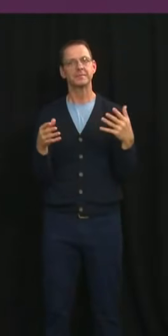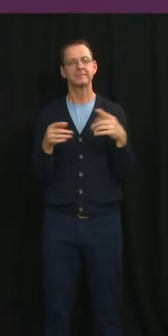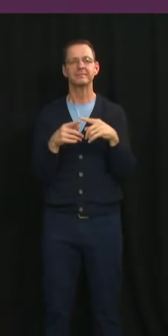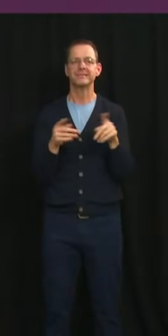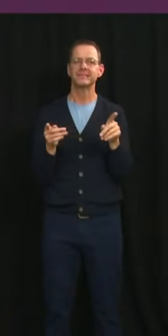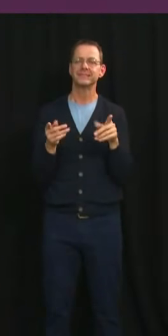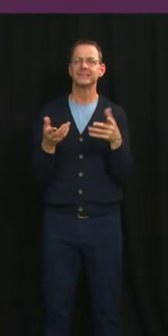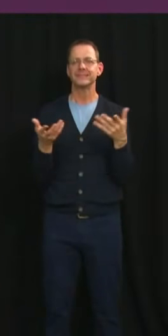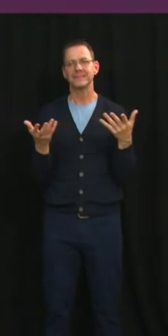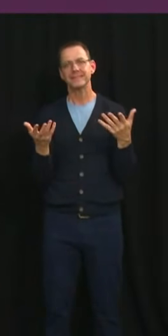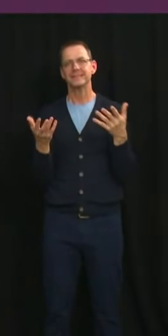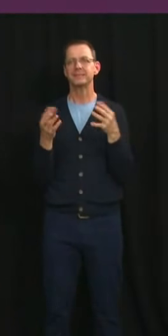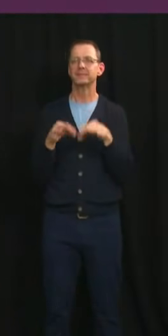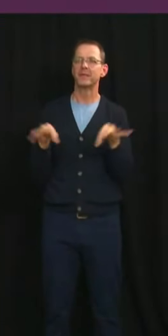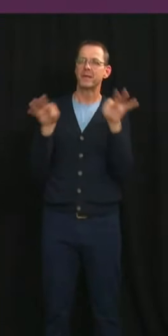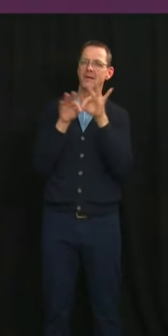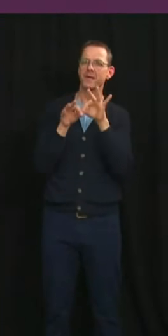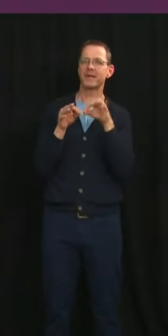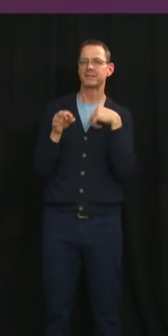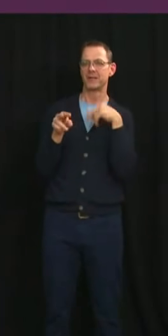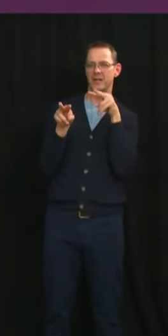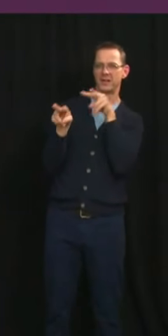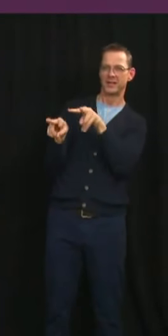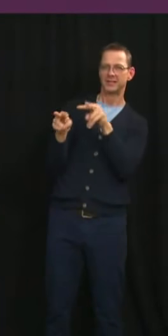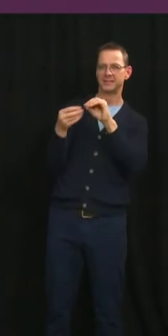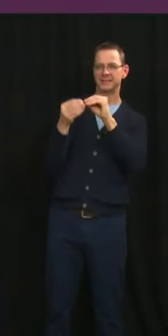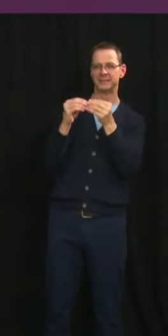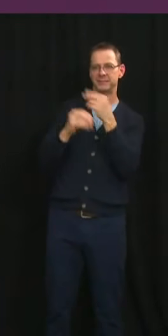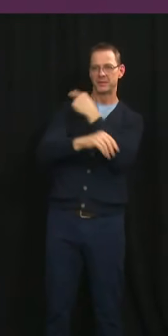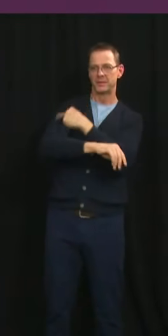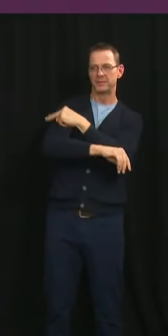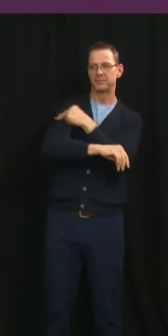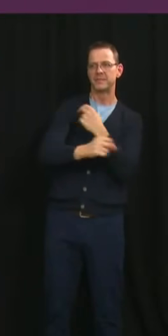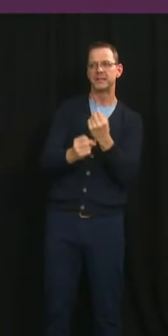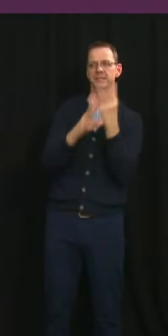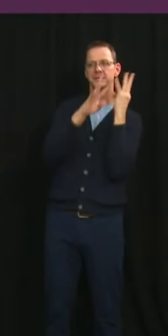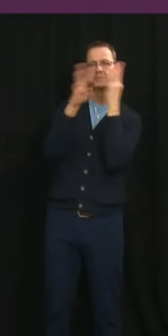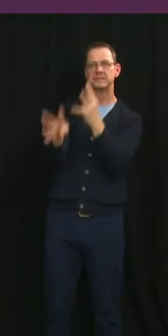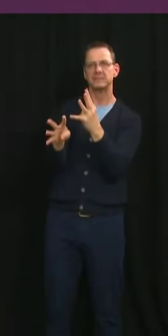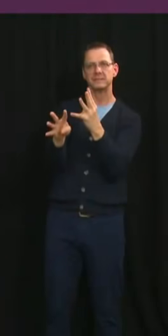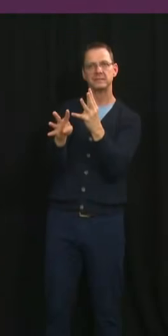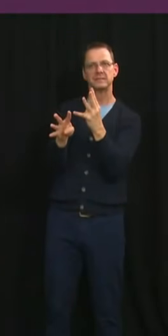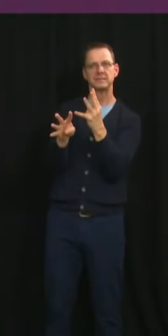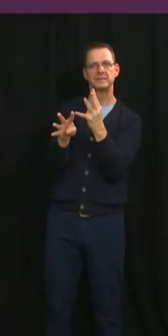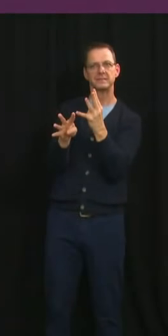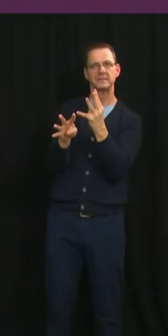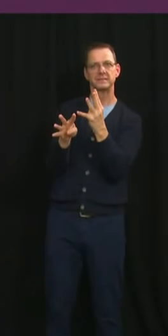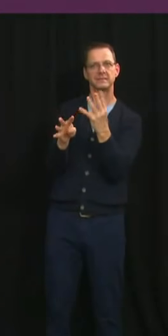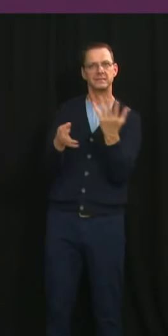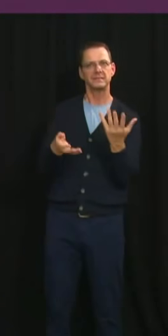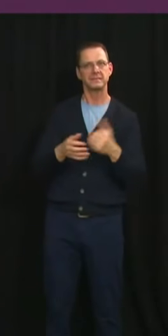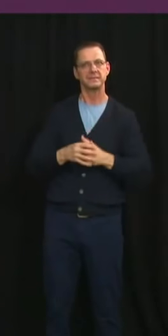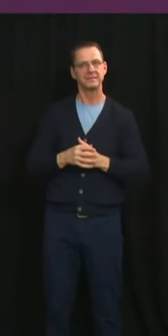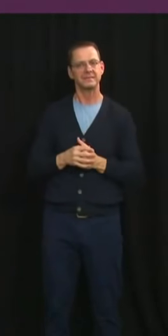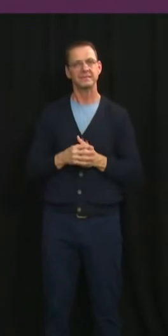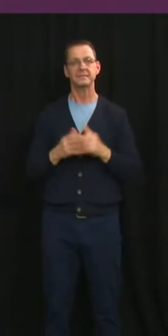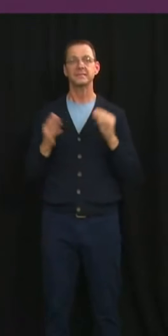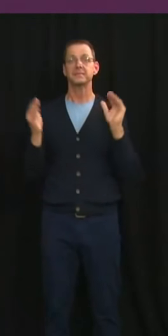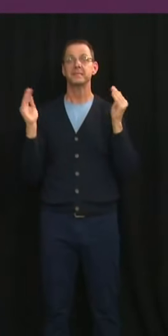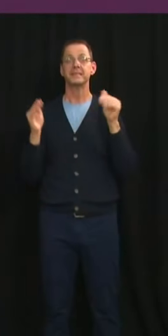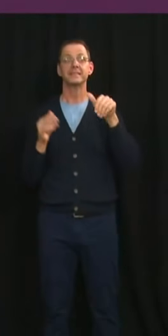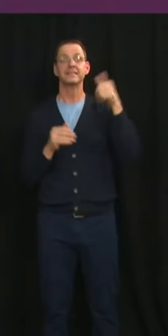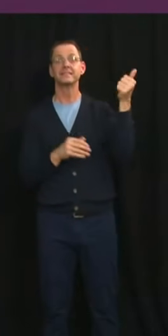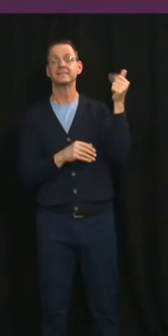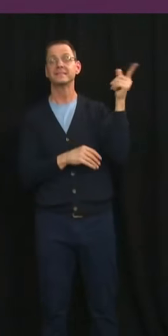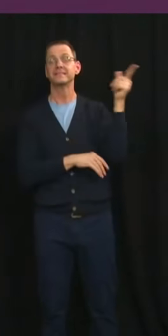capacity, meaning that we're going into this wave with greater capacity than other provinces like Ontario are. So we have to look at a